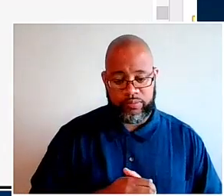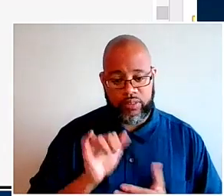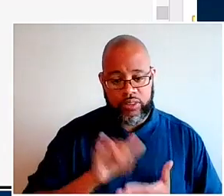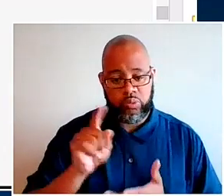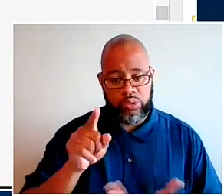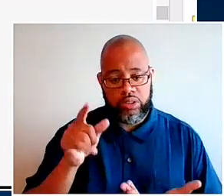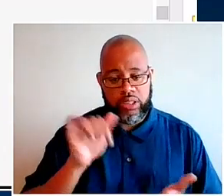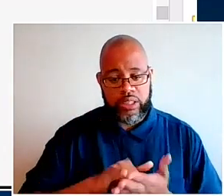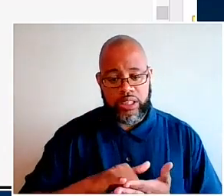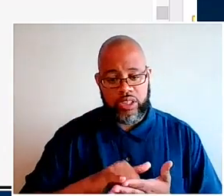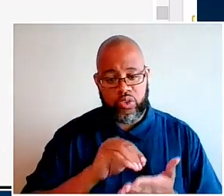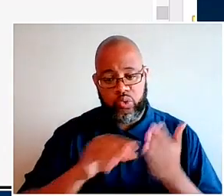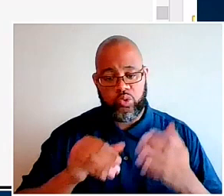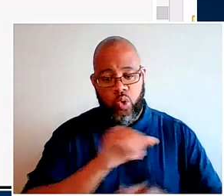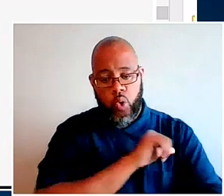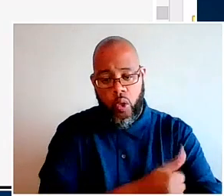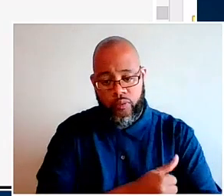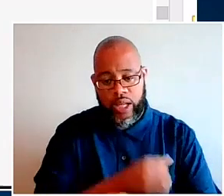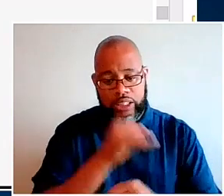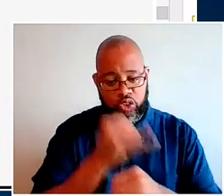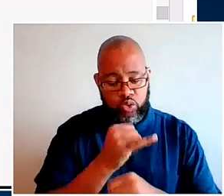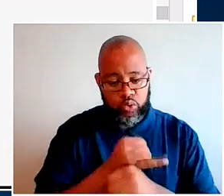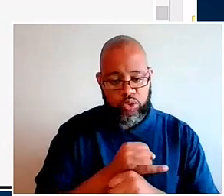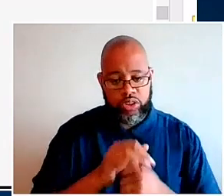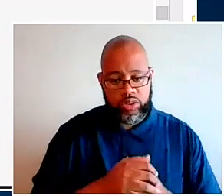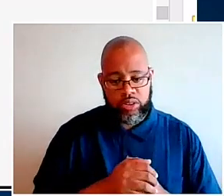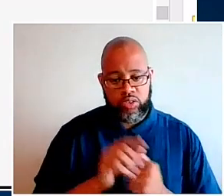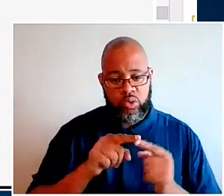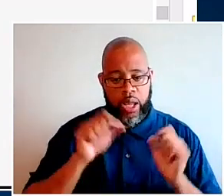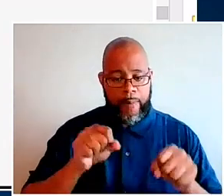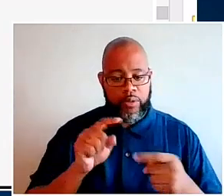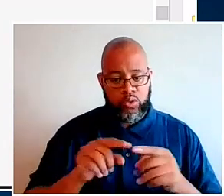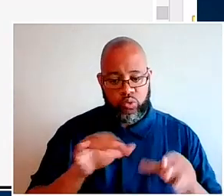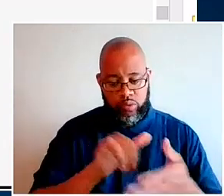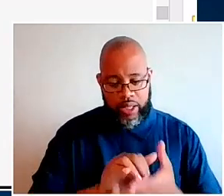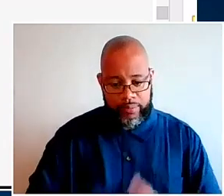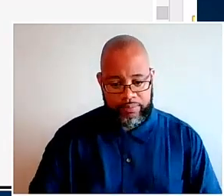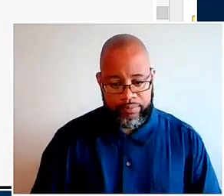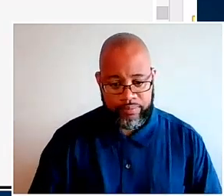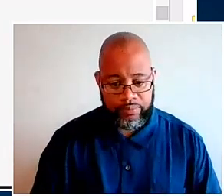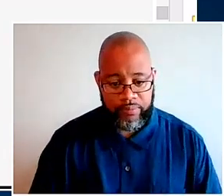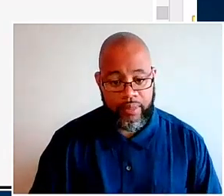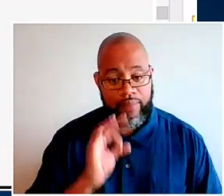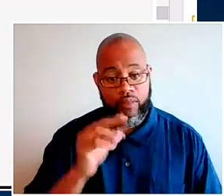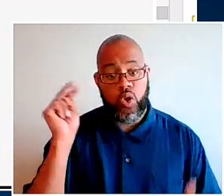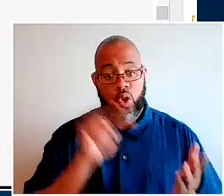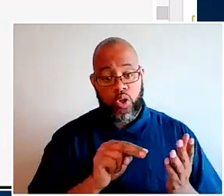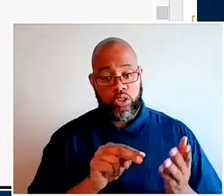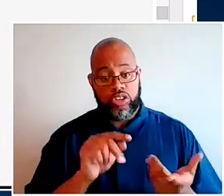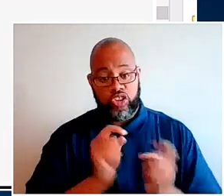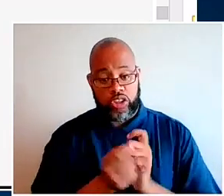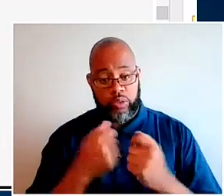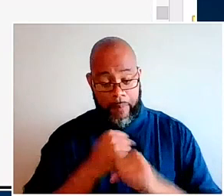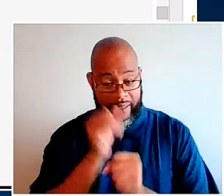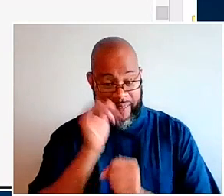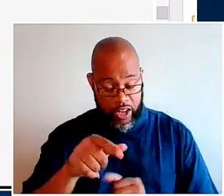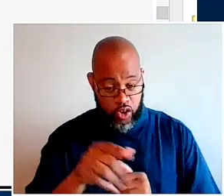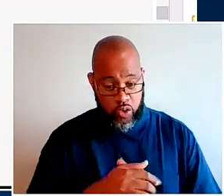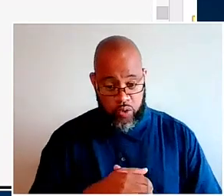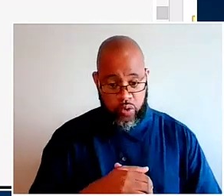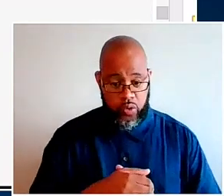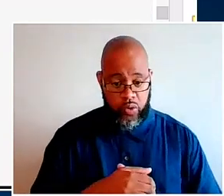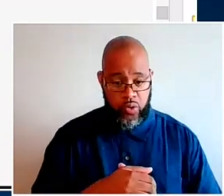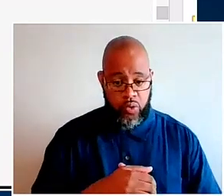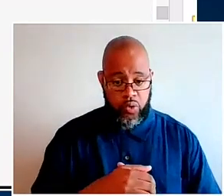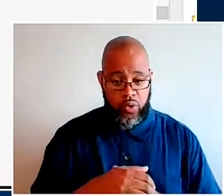would authorize the institution to be able to do that. And if we look in 2, the changes we've made there, in obtaining